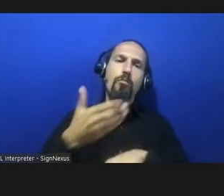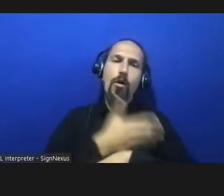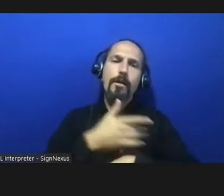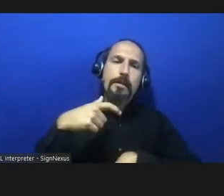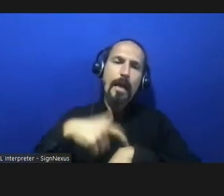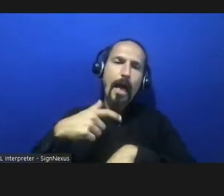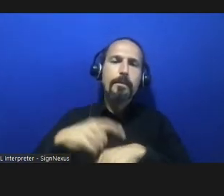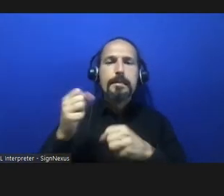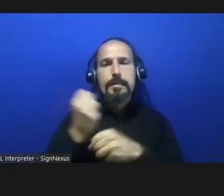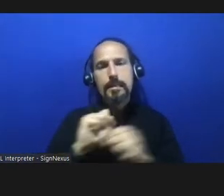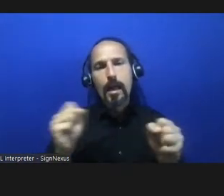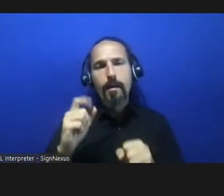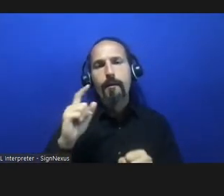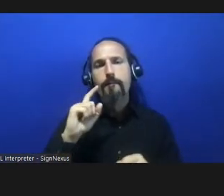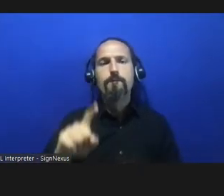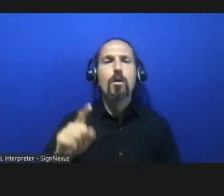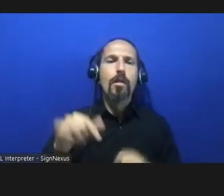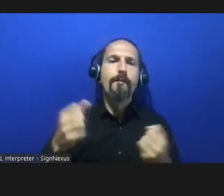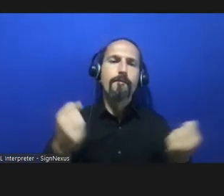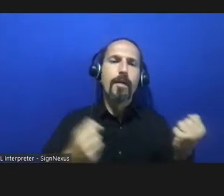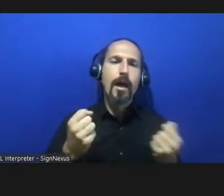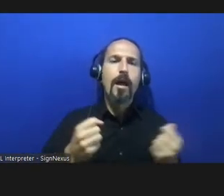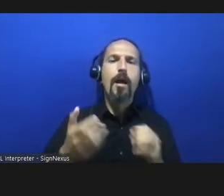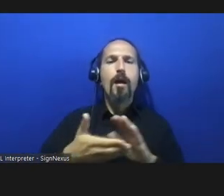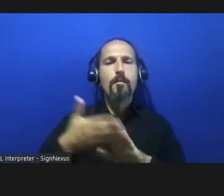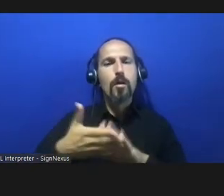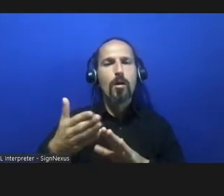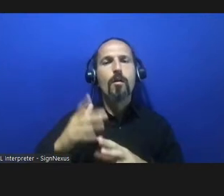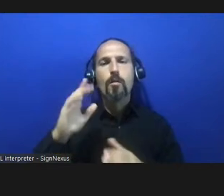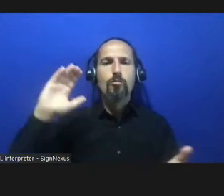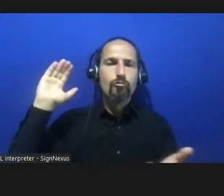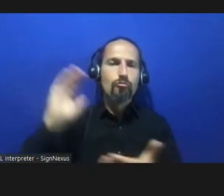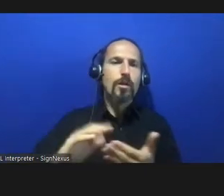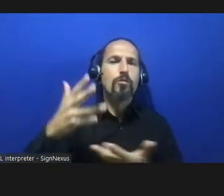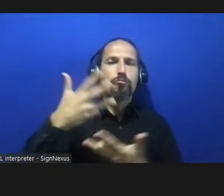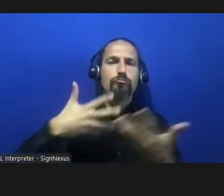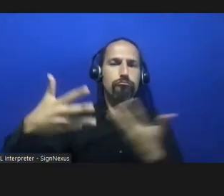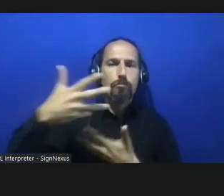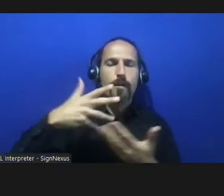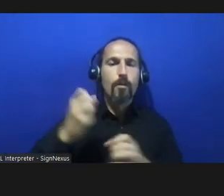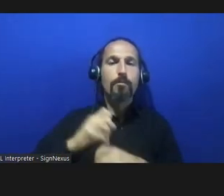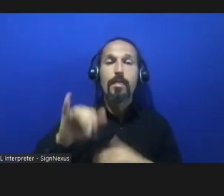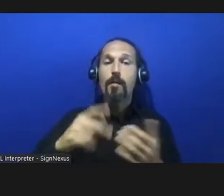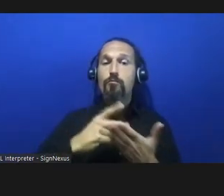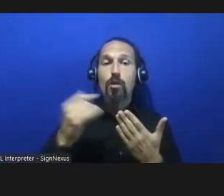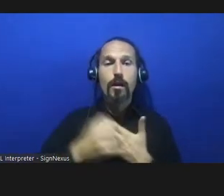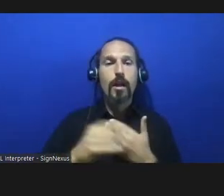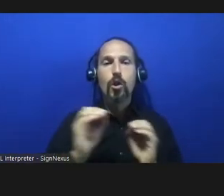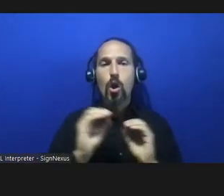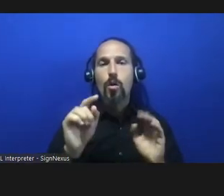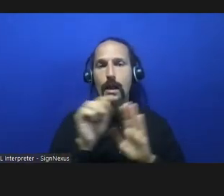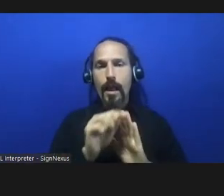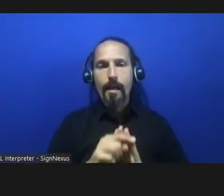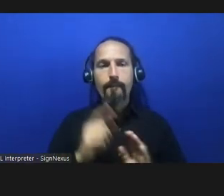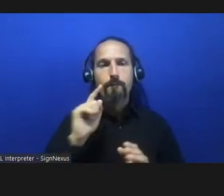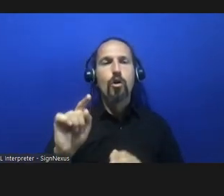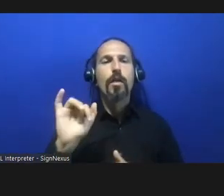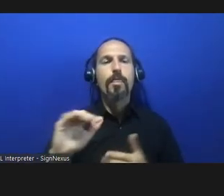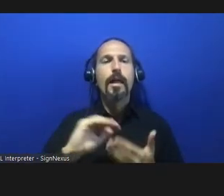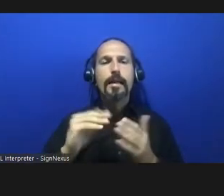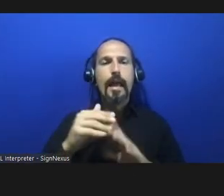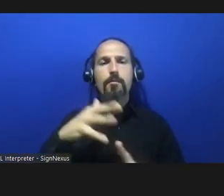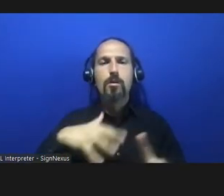reduced vehicle operating costs and reduced emissions would occur from the project there would be no adverse effects on neighborhood character or